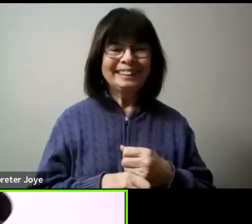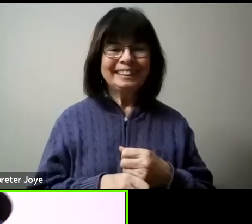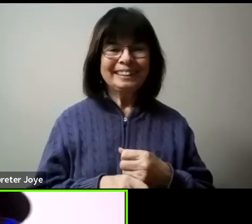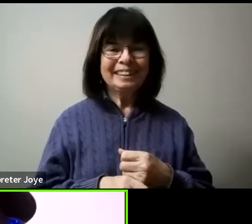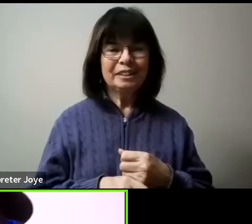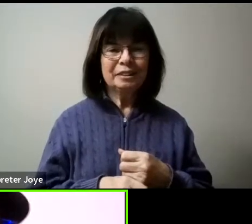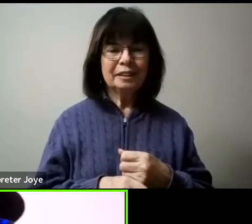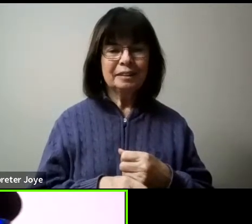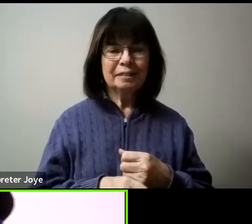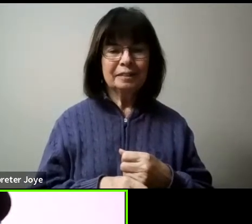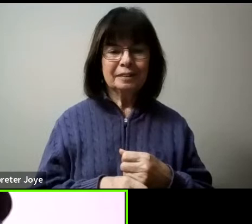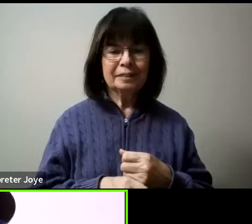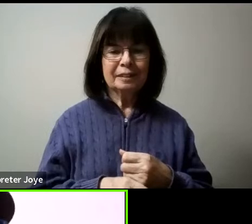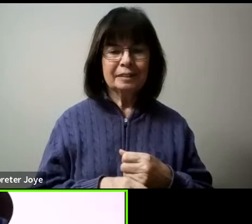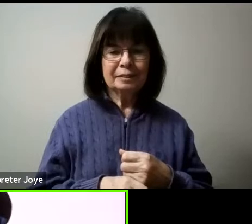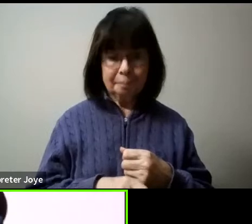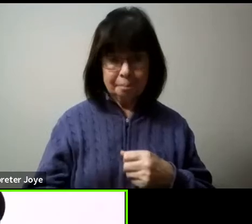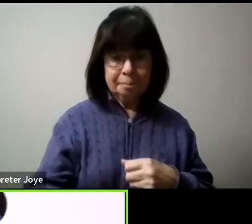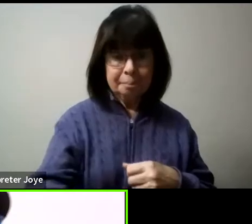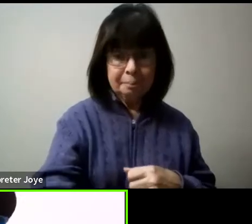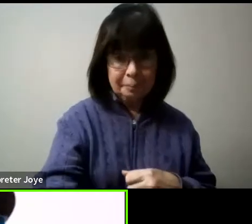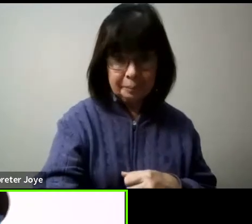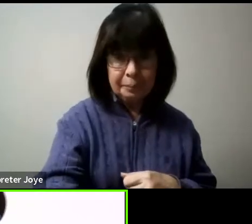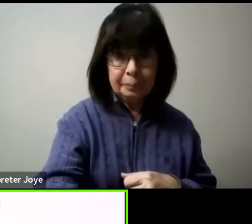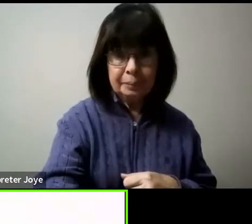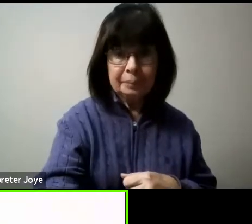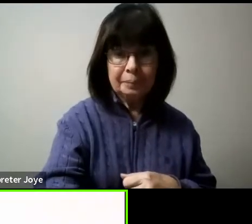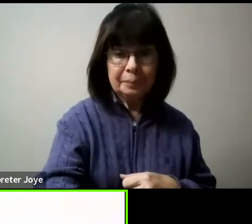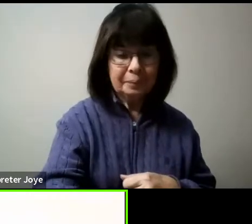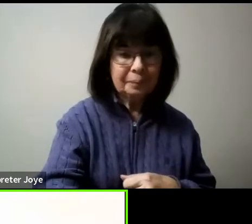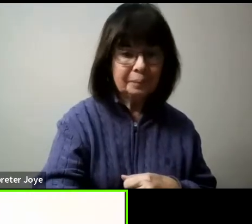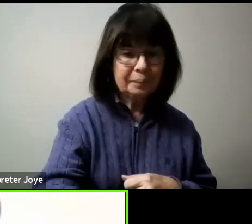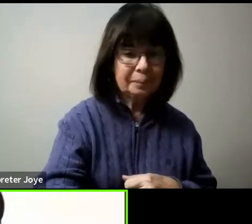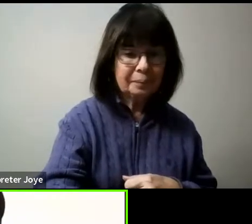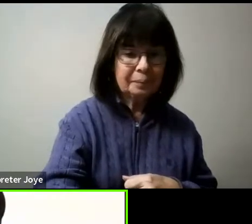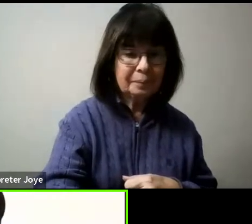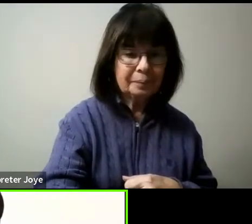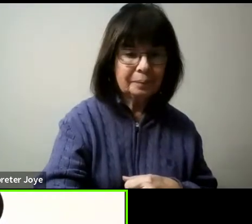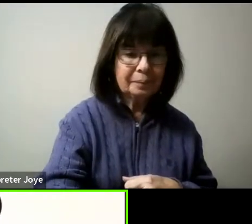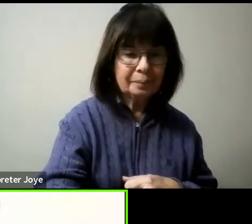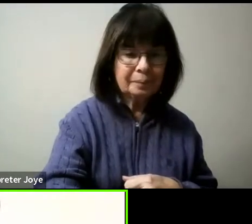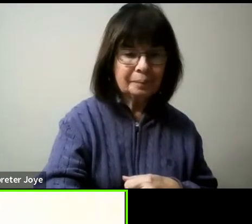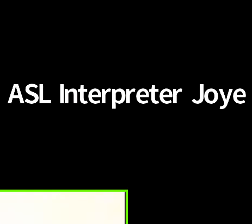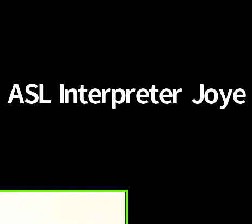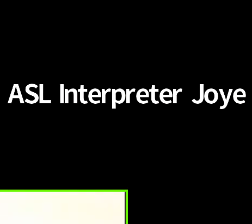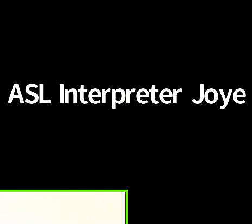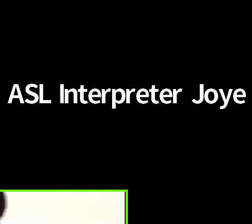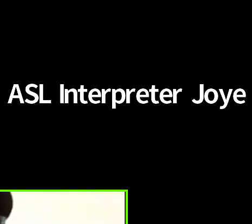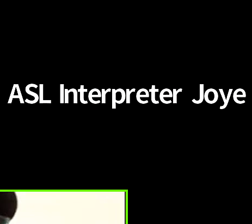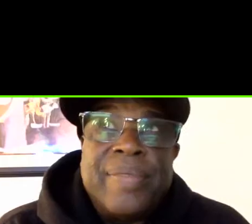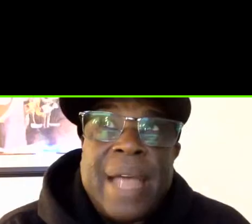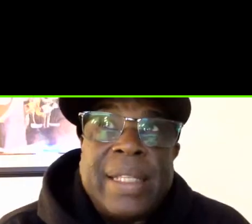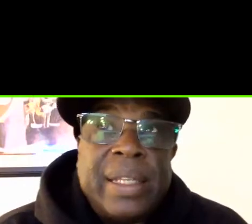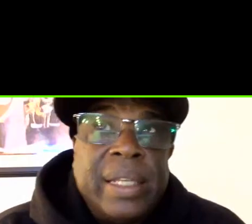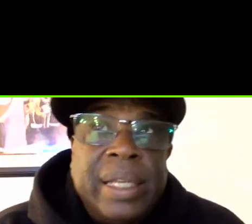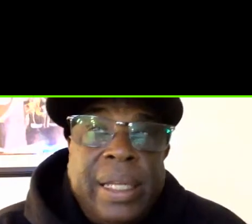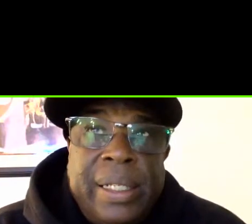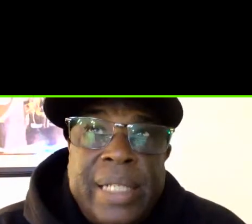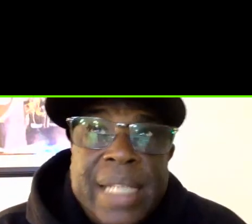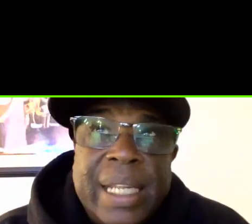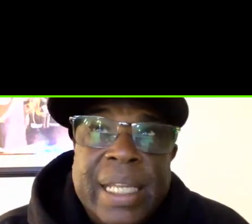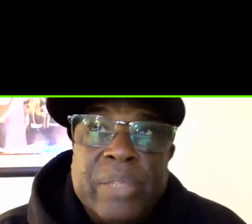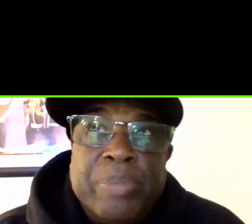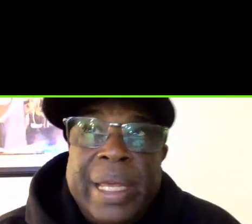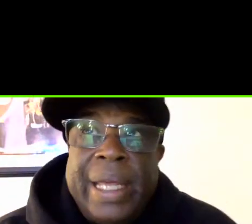man. Yeah, I'd like to make reference to the sadness of the fact that